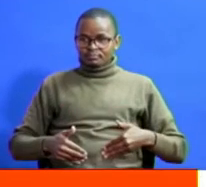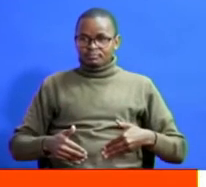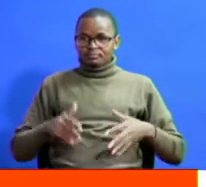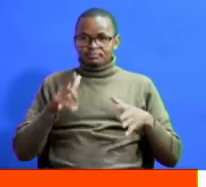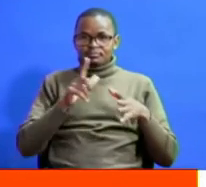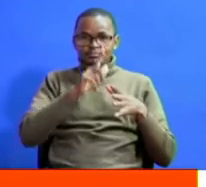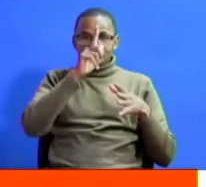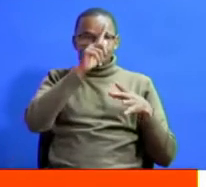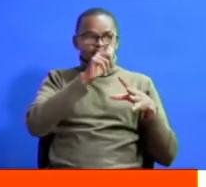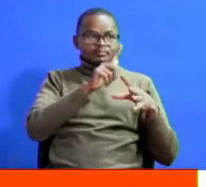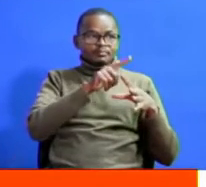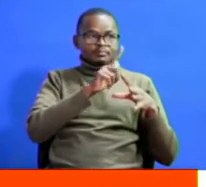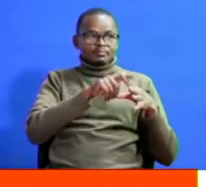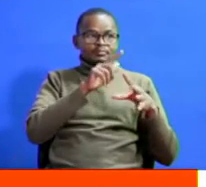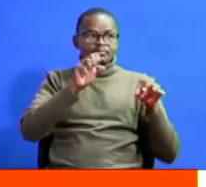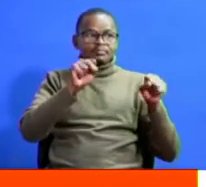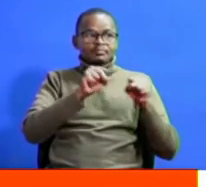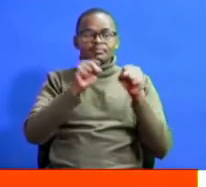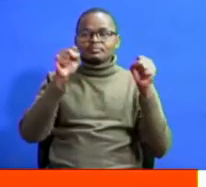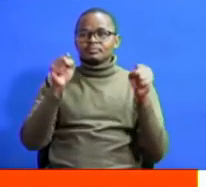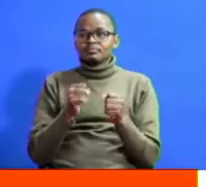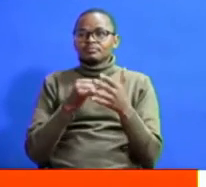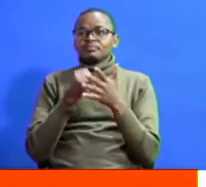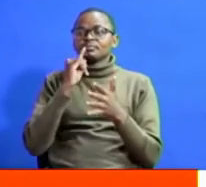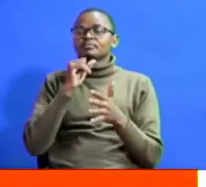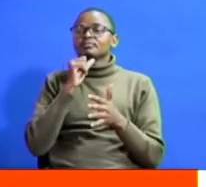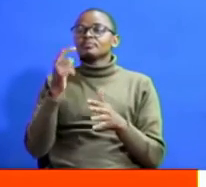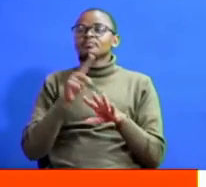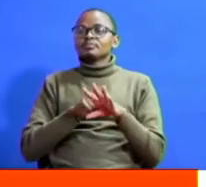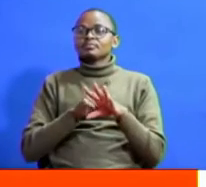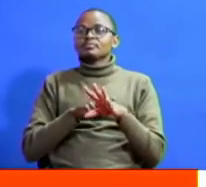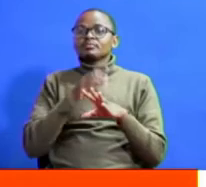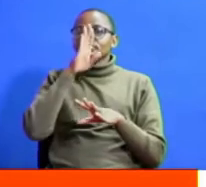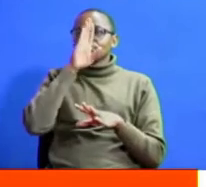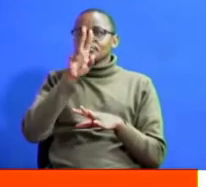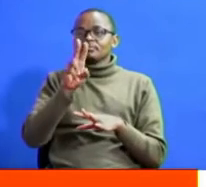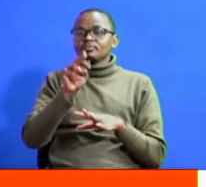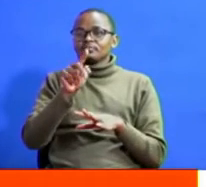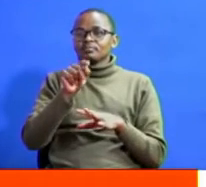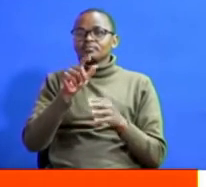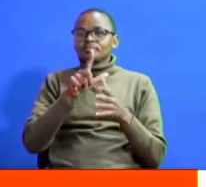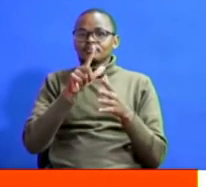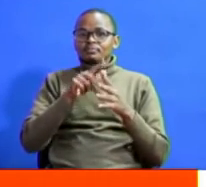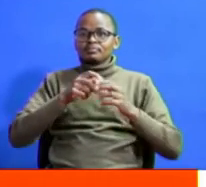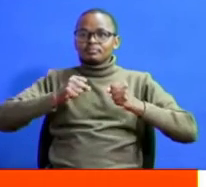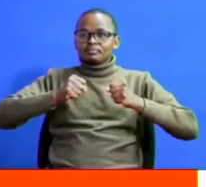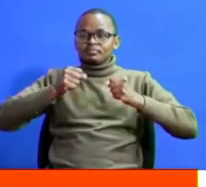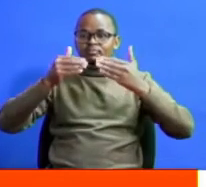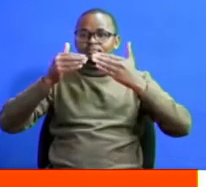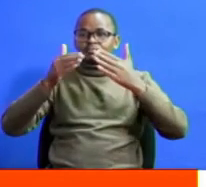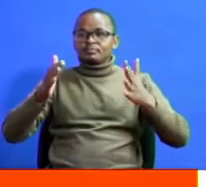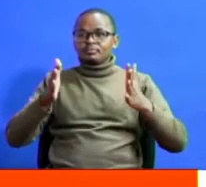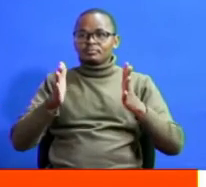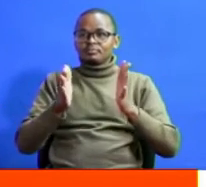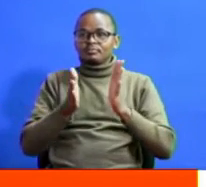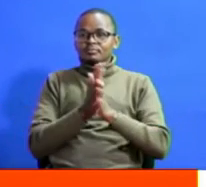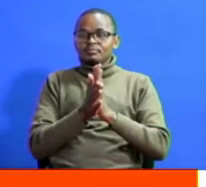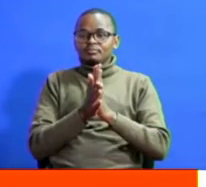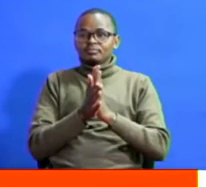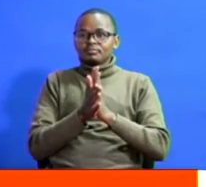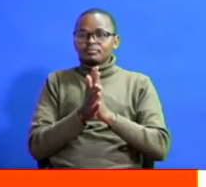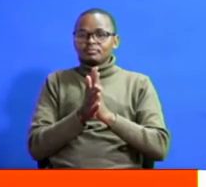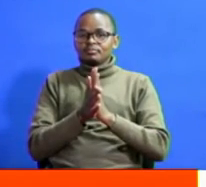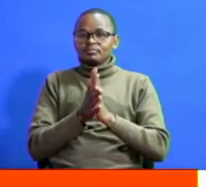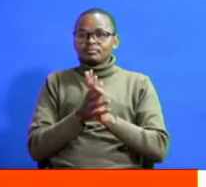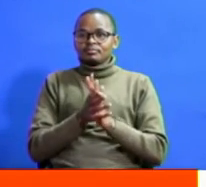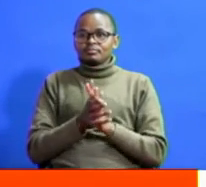all the people in the society. Mm-hmm. So it is not the first time that he's being in charge of a community. All right. Again, to add on